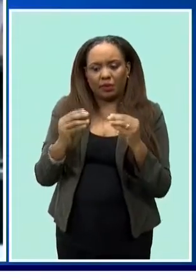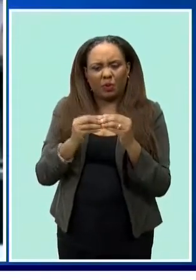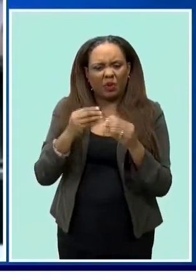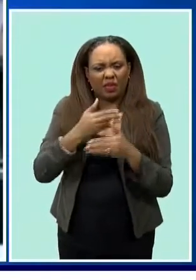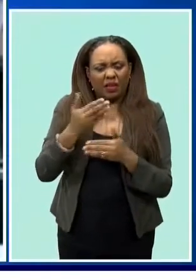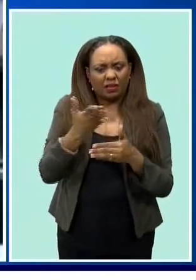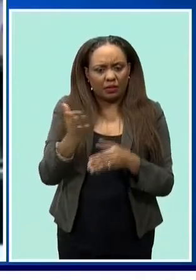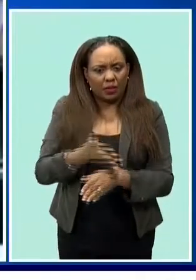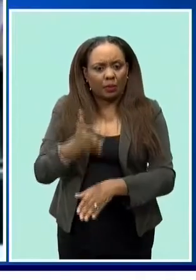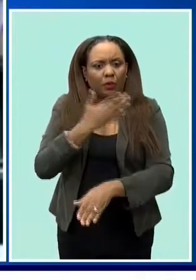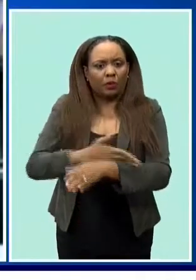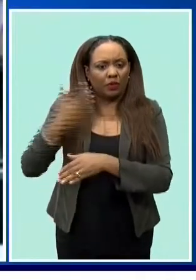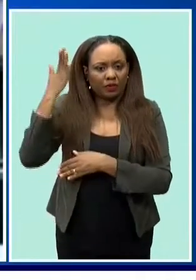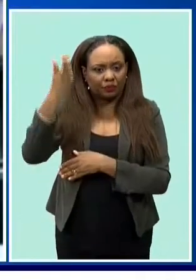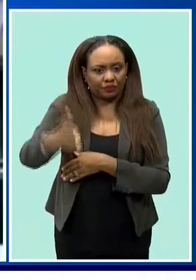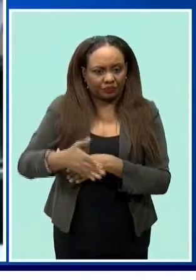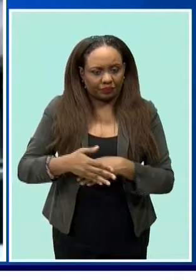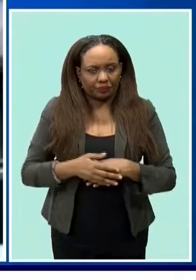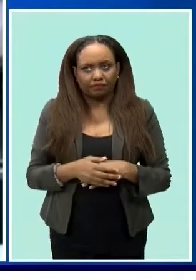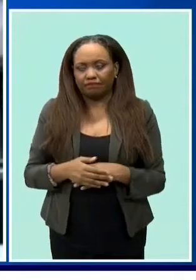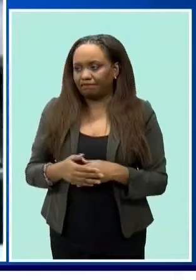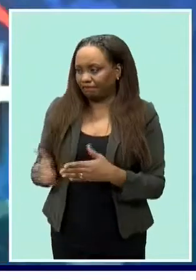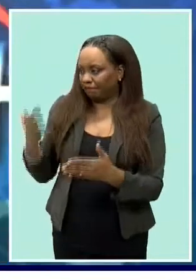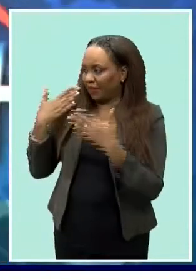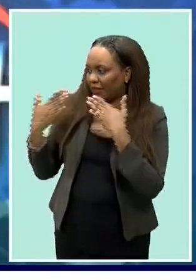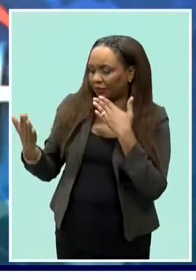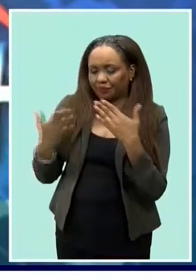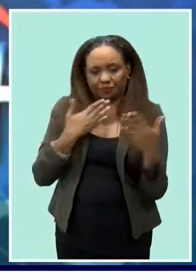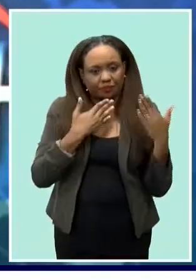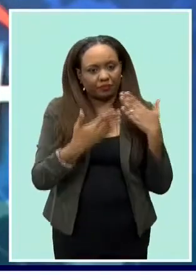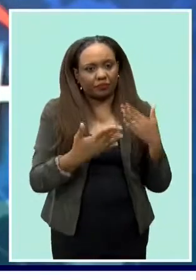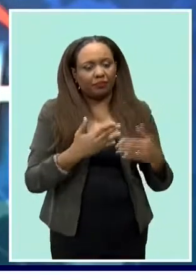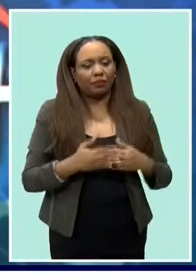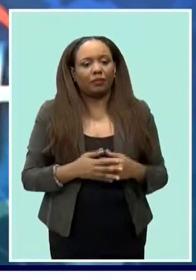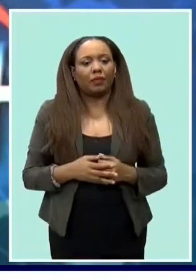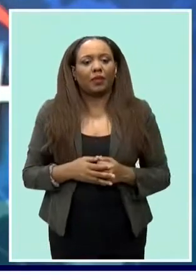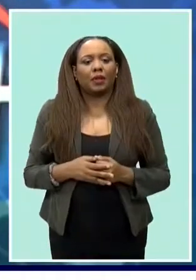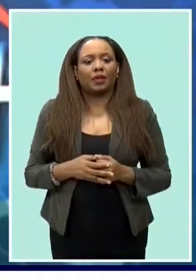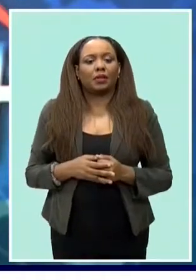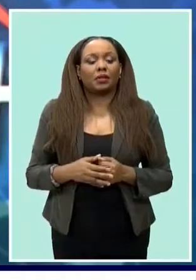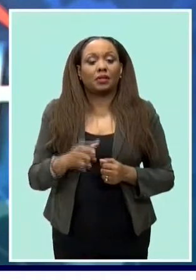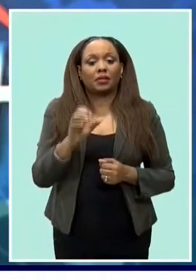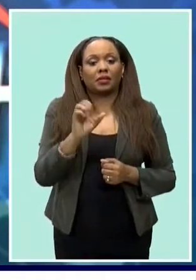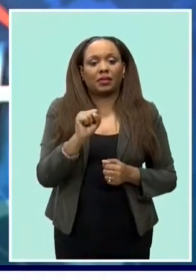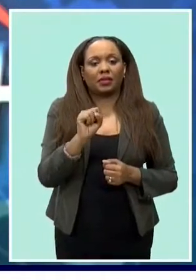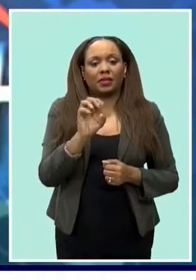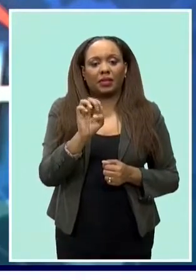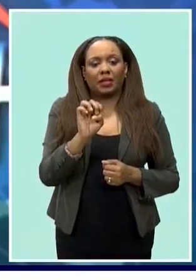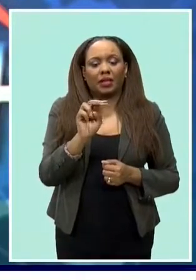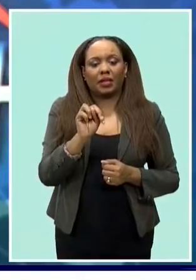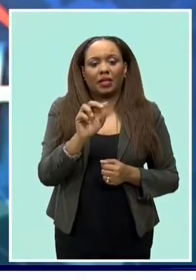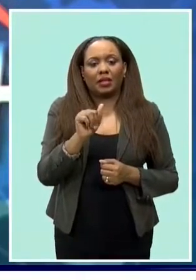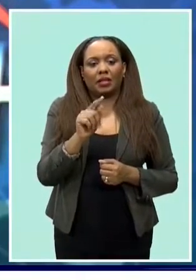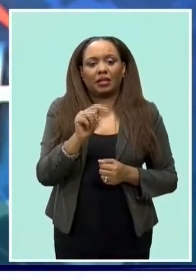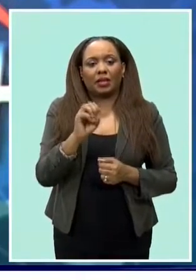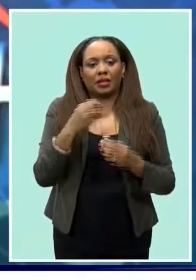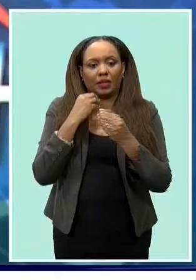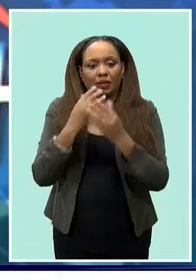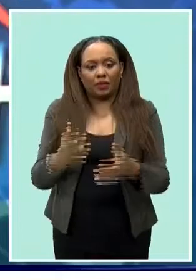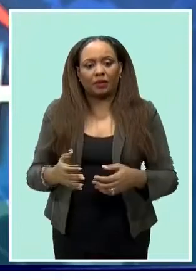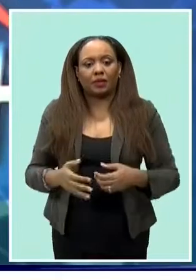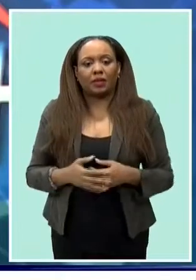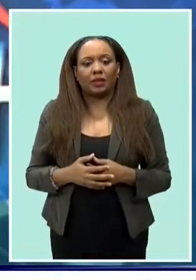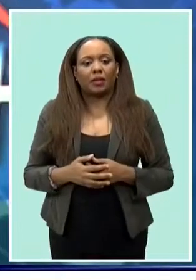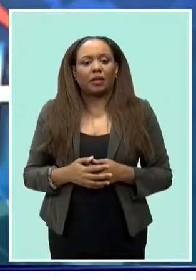Barbados. It's back to you, Lisa. Thank you so much, Ryan. Well, in news now from the Senate, out of 34 destinations